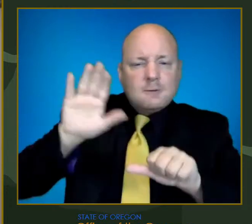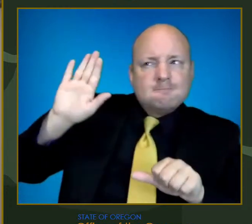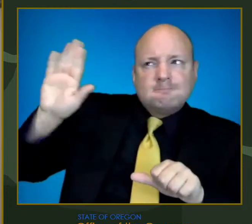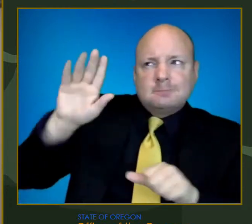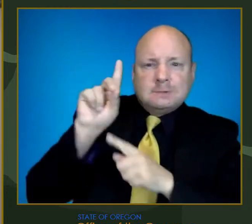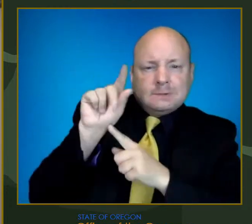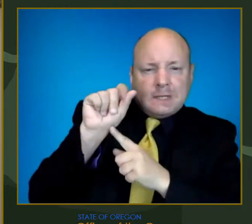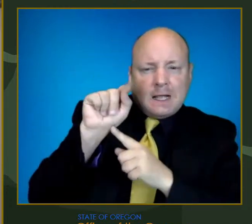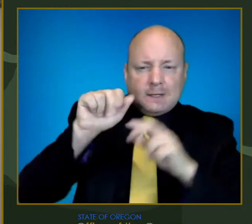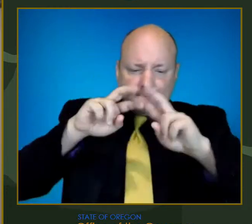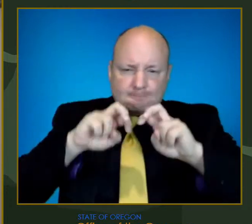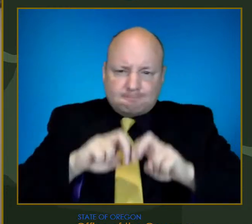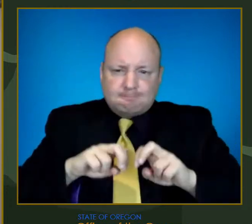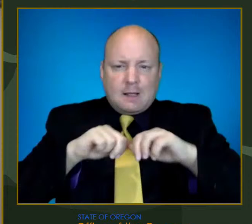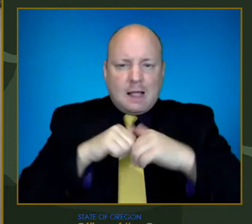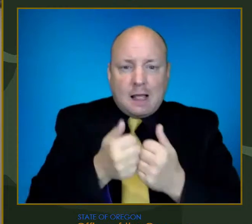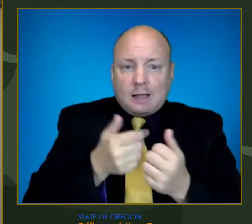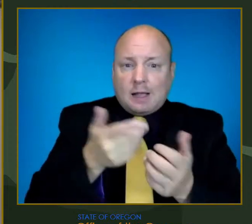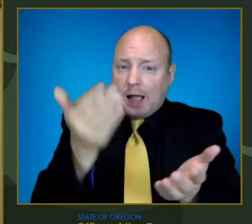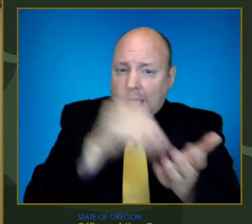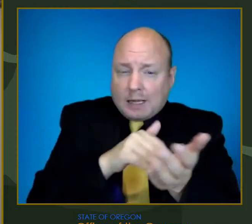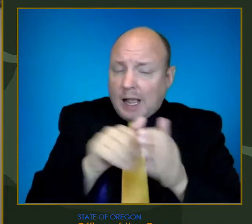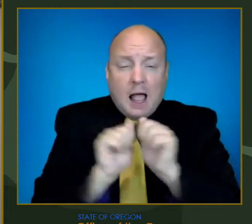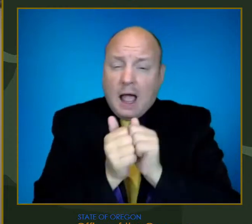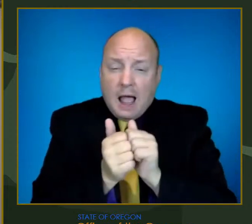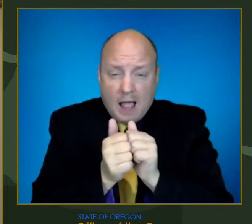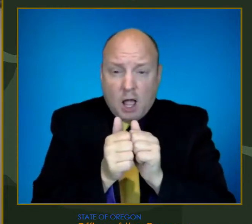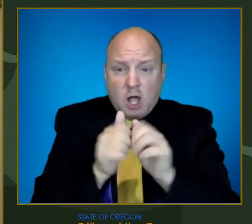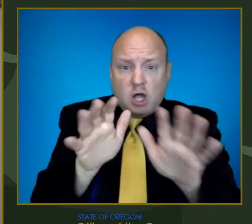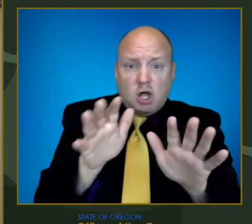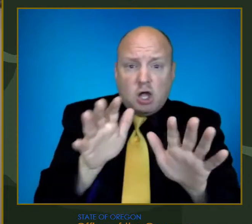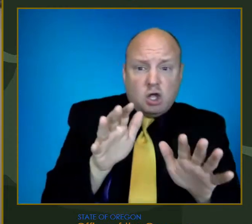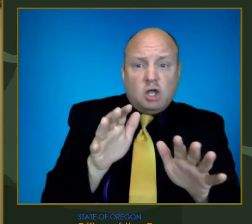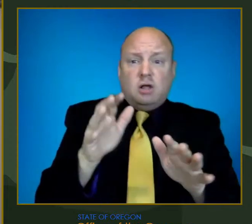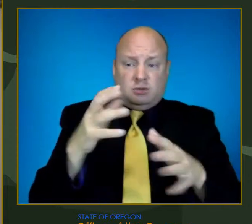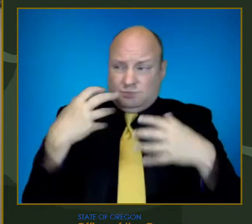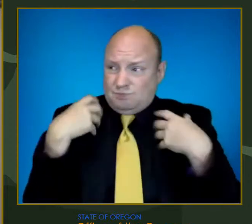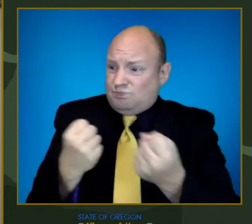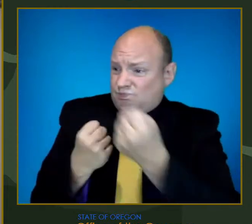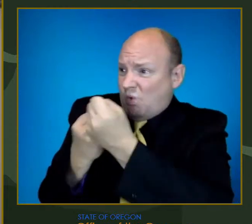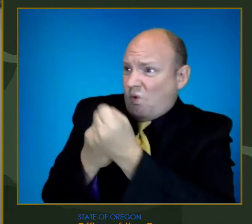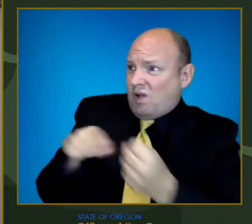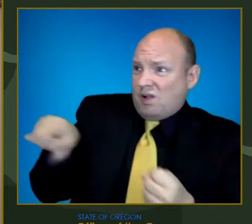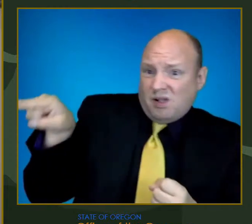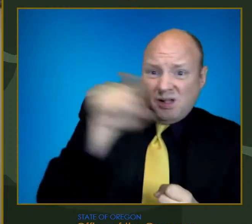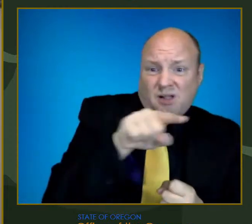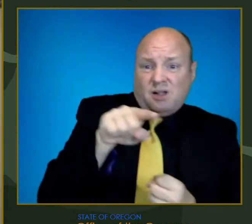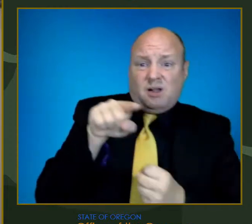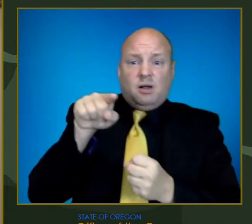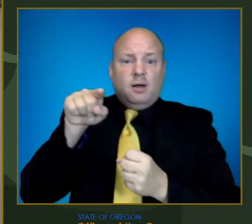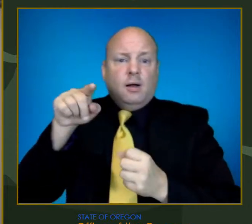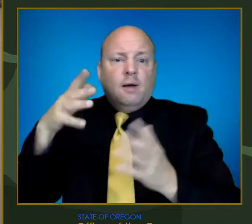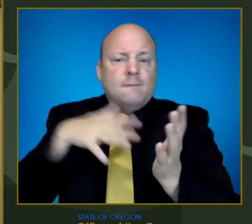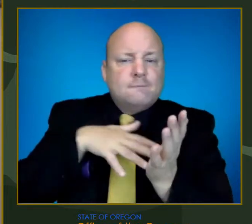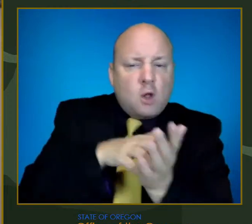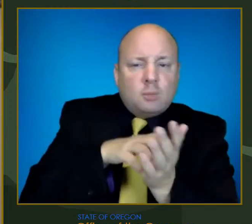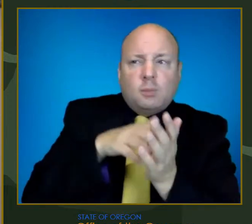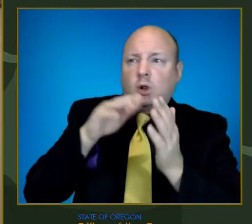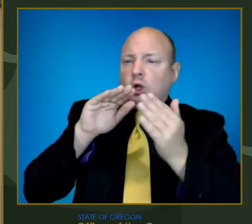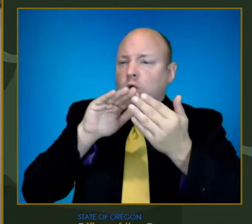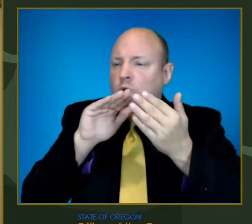do it again for our healthcare heroes, our vulnerable community members, and Oregon's